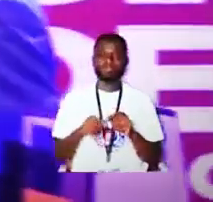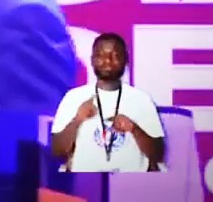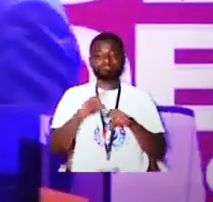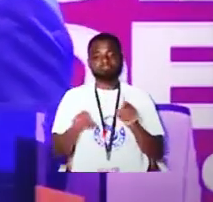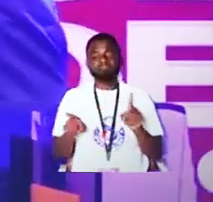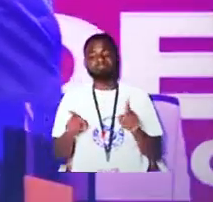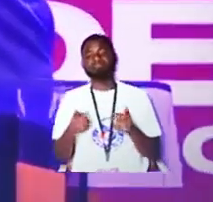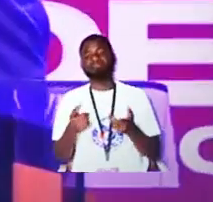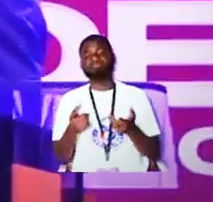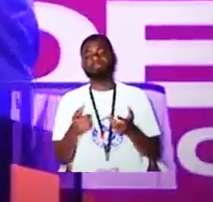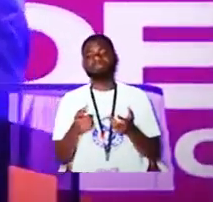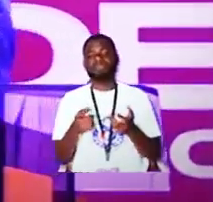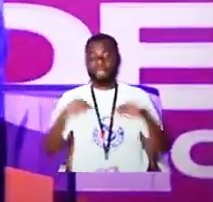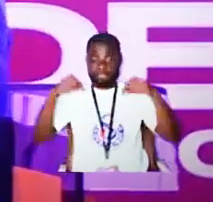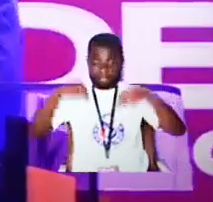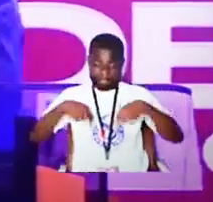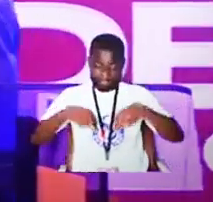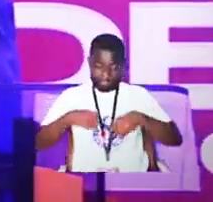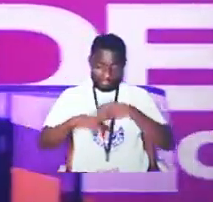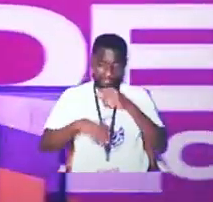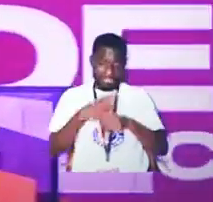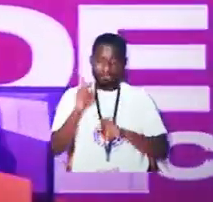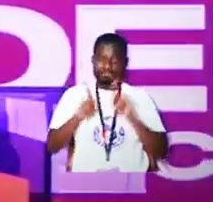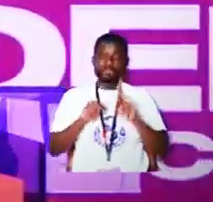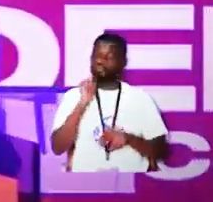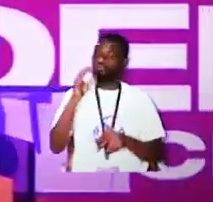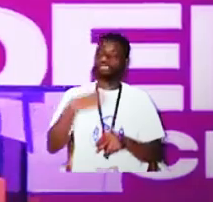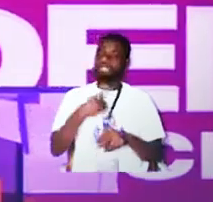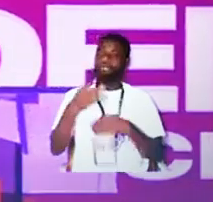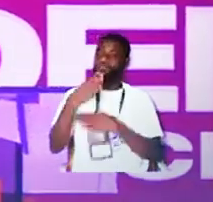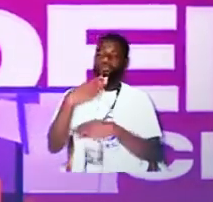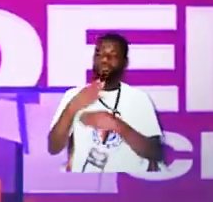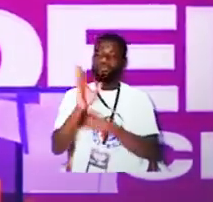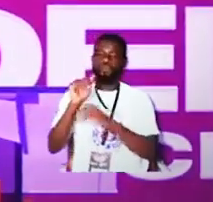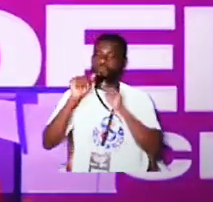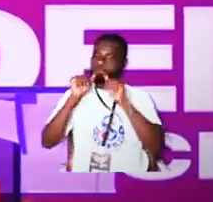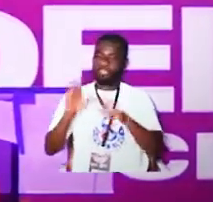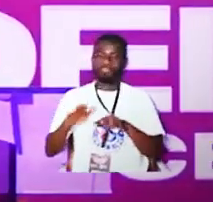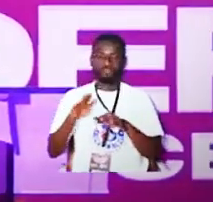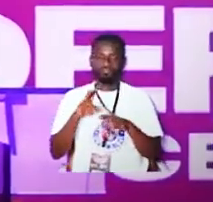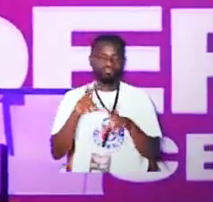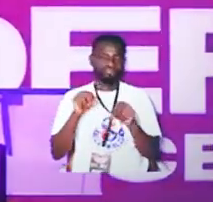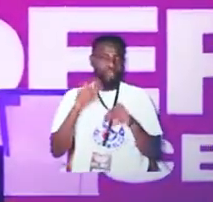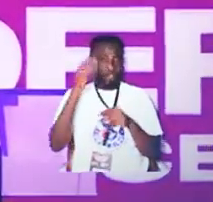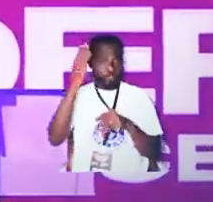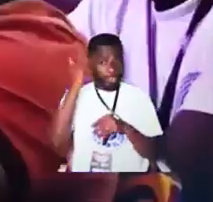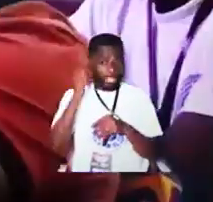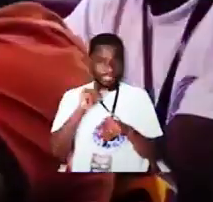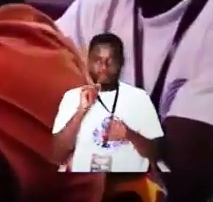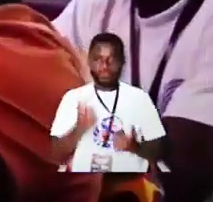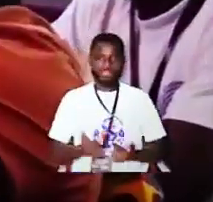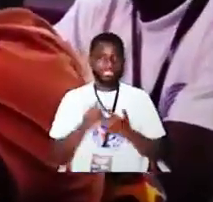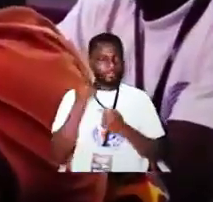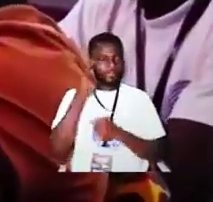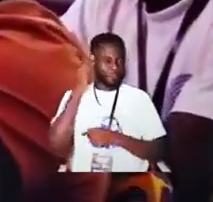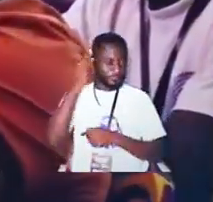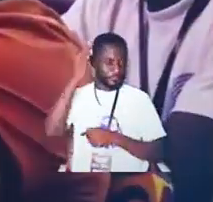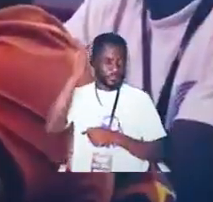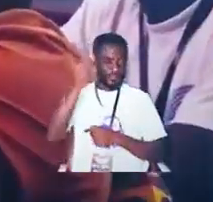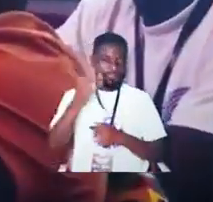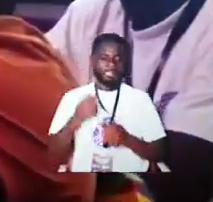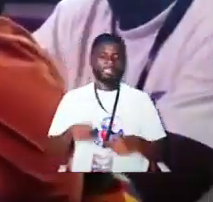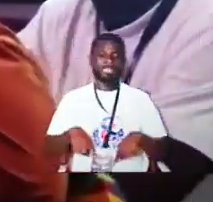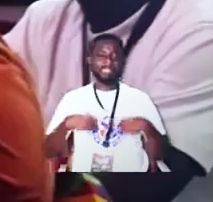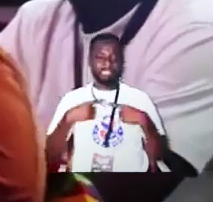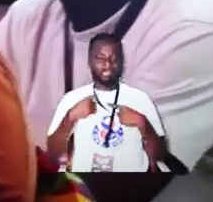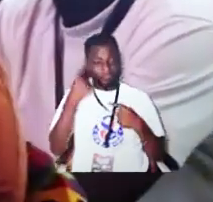day and age, people don't like God bless you, because they don't live for the future. They live for the